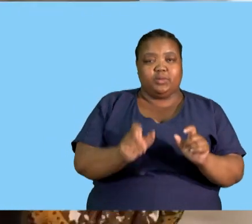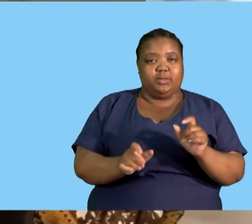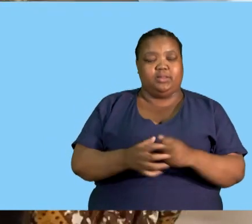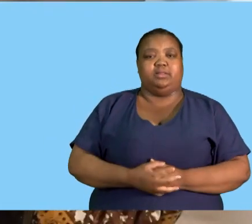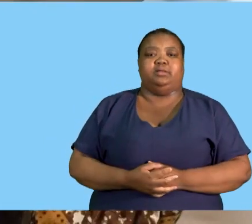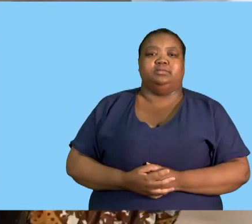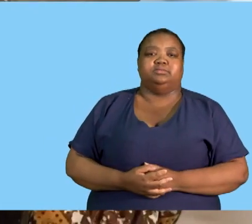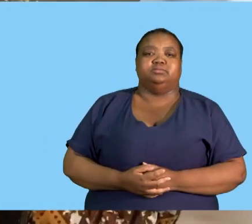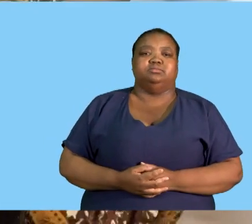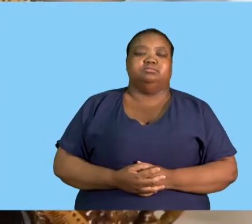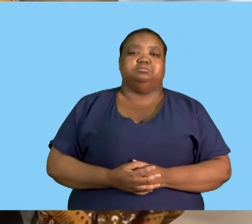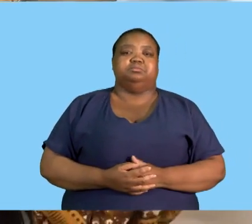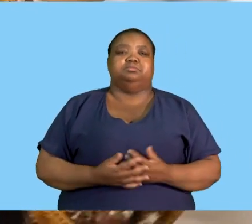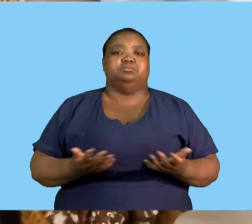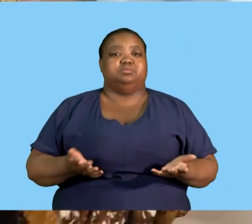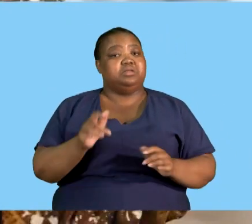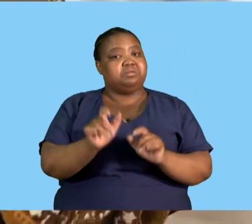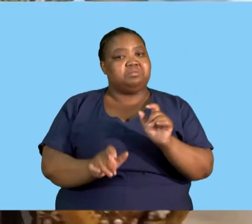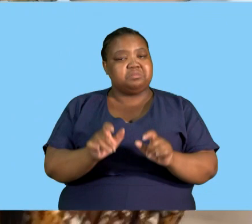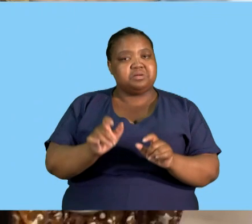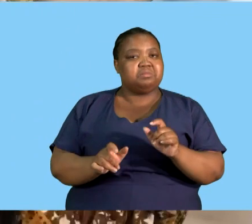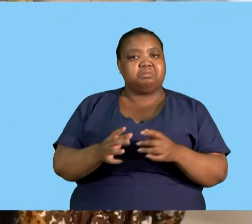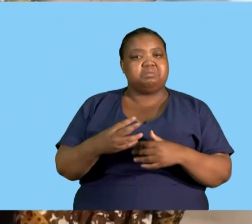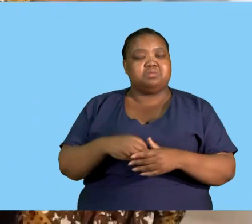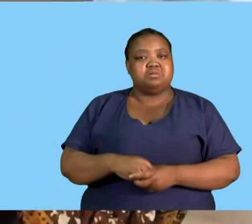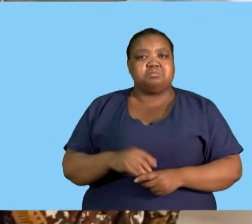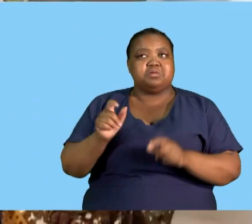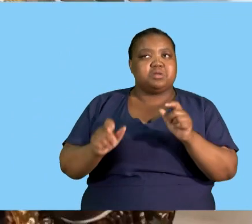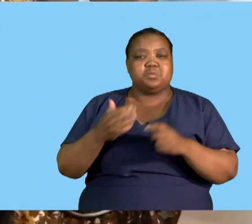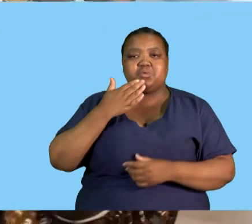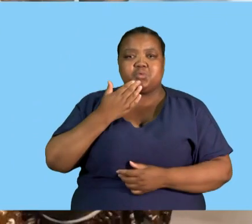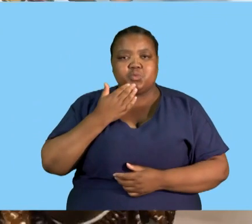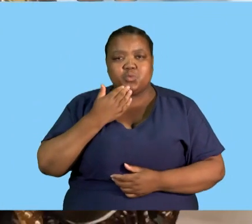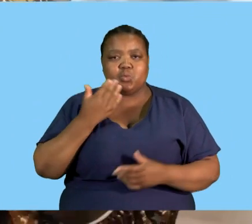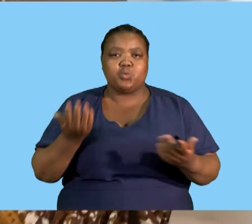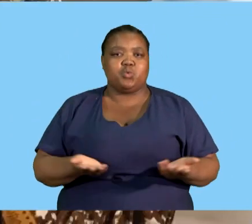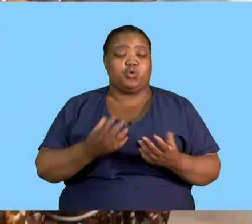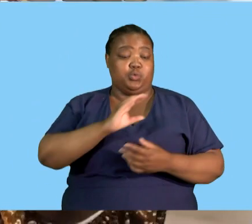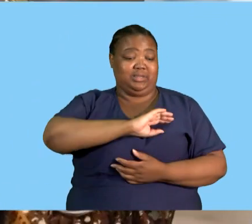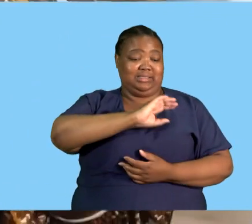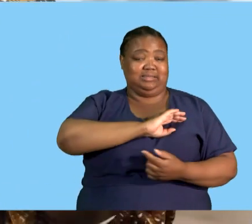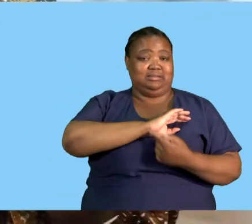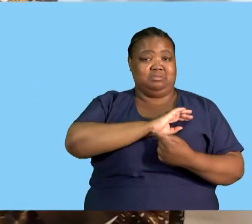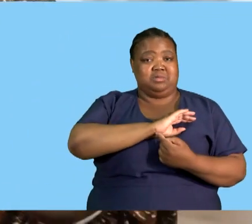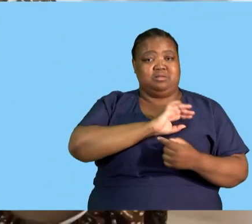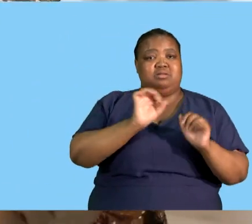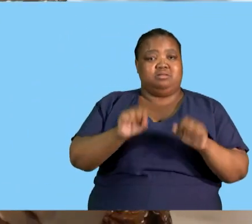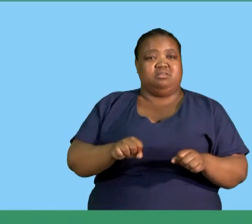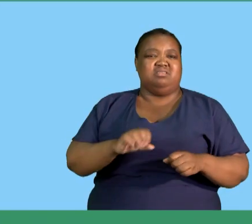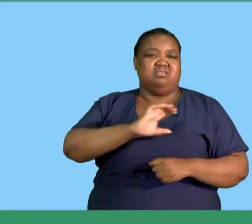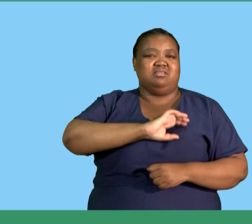of the anything that has to do with people, basically. And who is people in this instance? We're talking about customers.